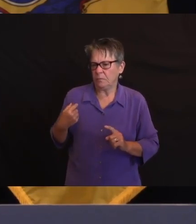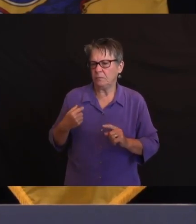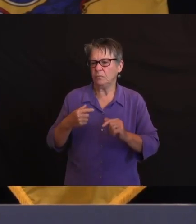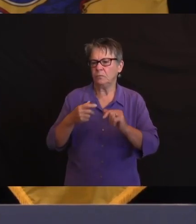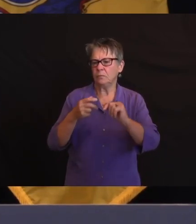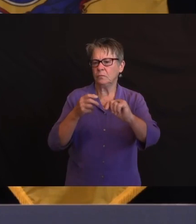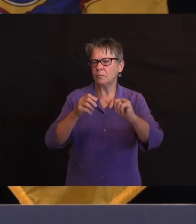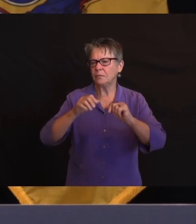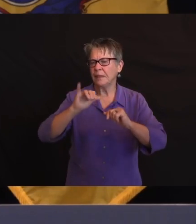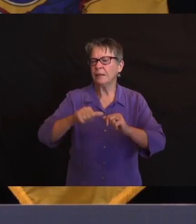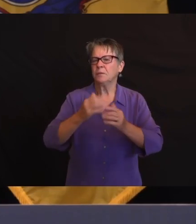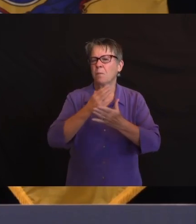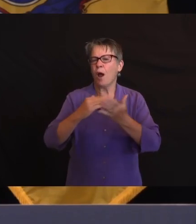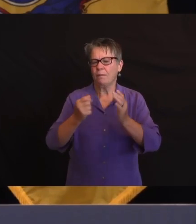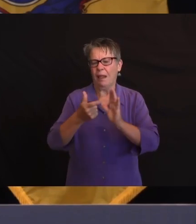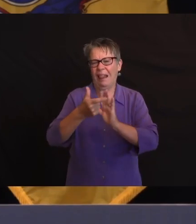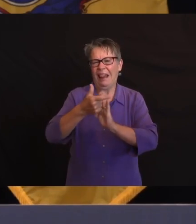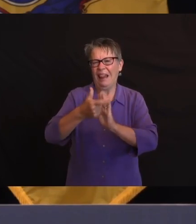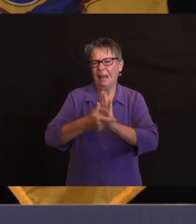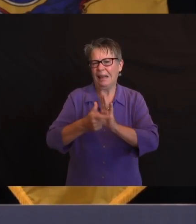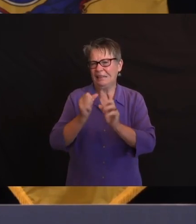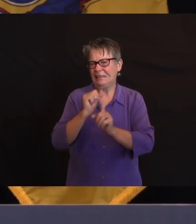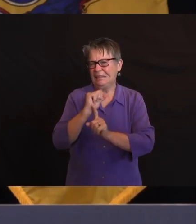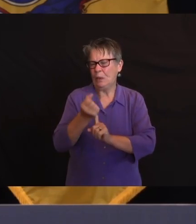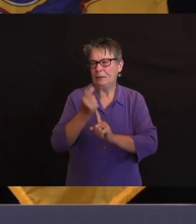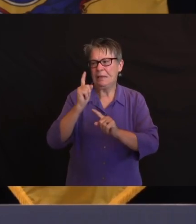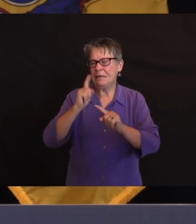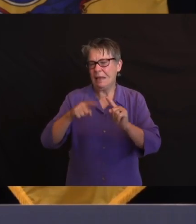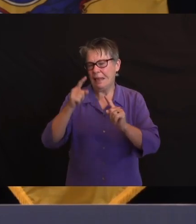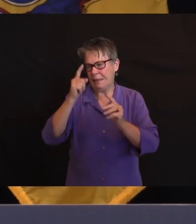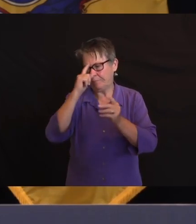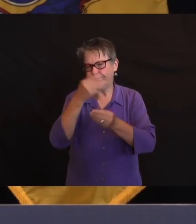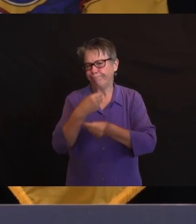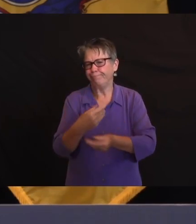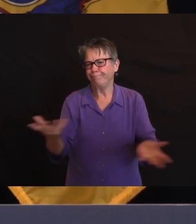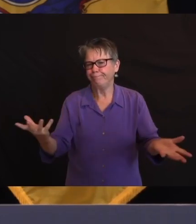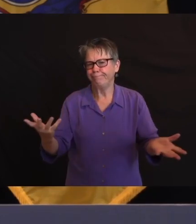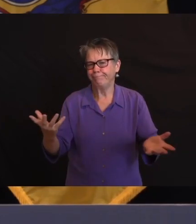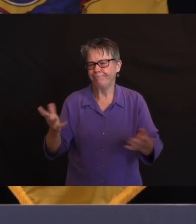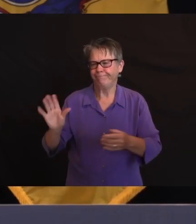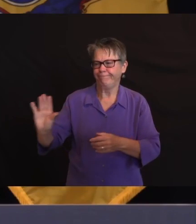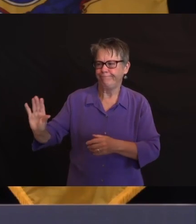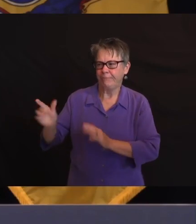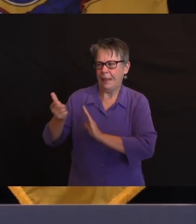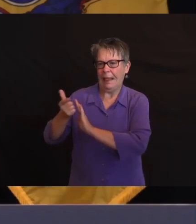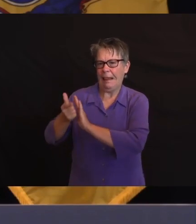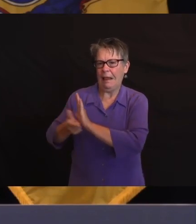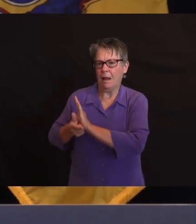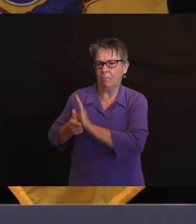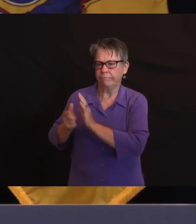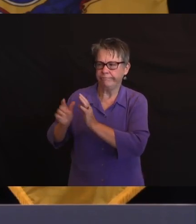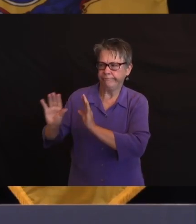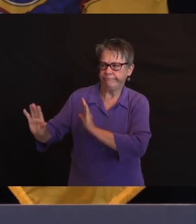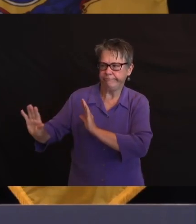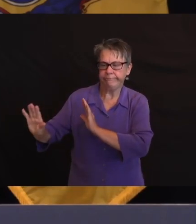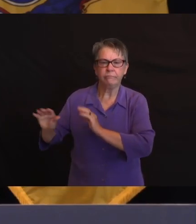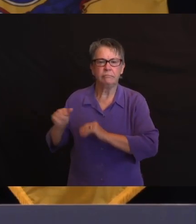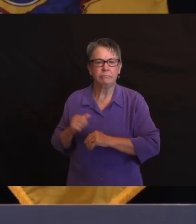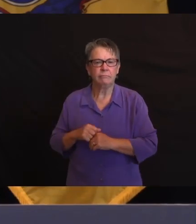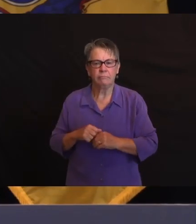wouldn't comment in any event. But secondly, I was just made aware of this as a top-line matter. In fact, with less detail, I think you've